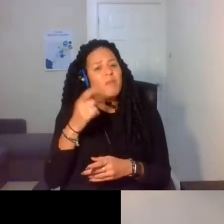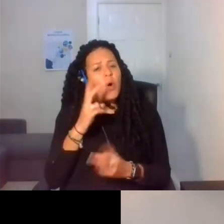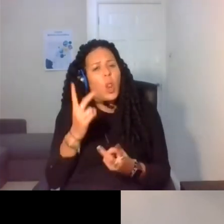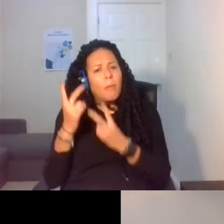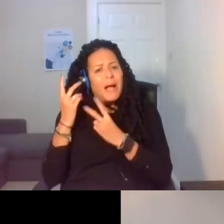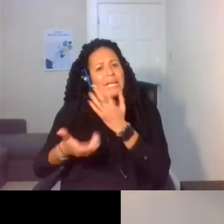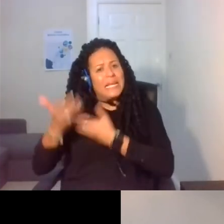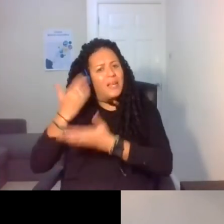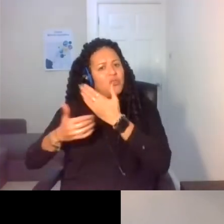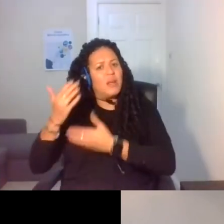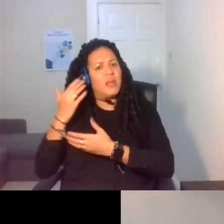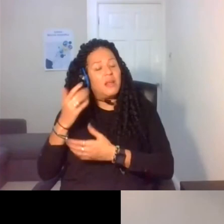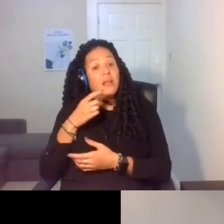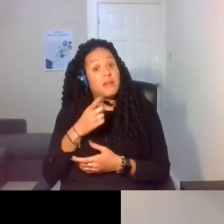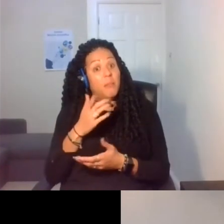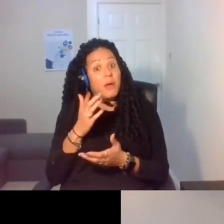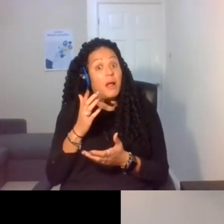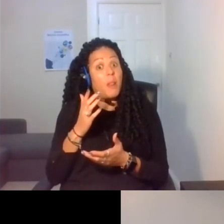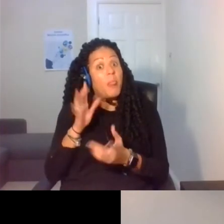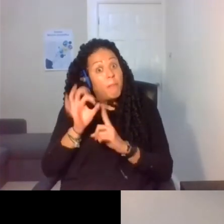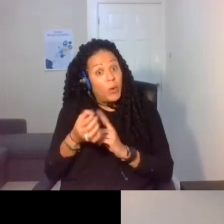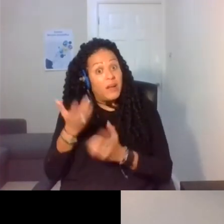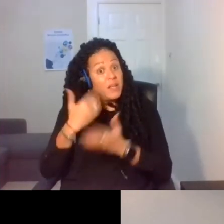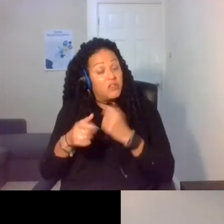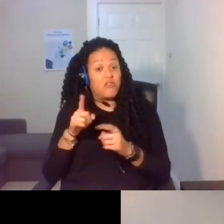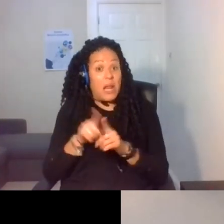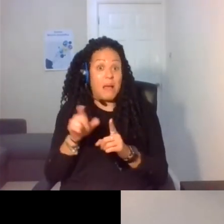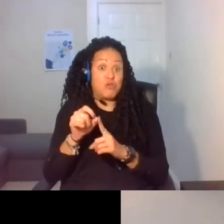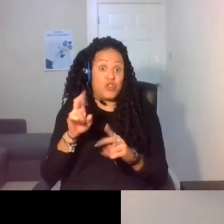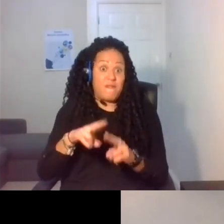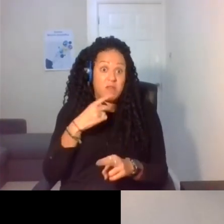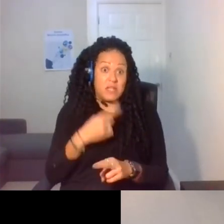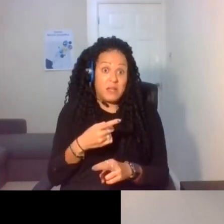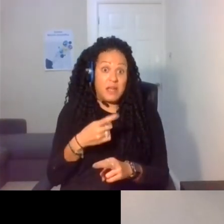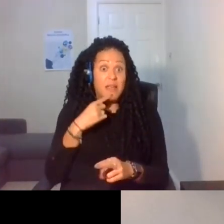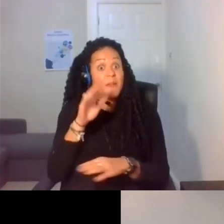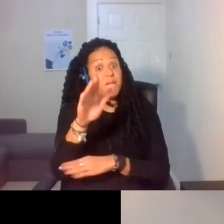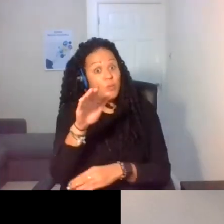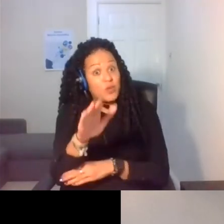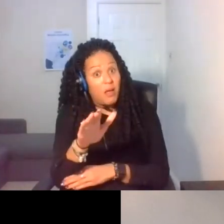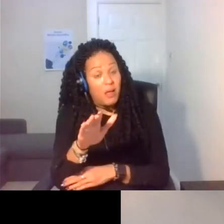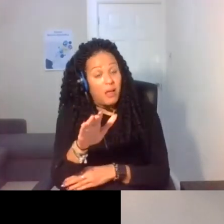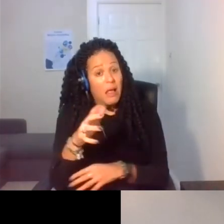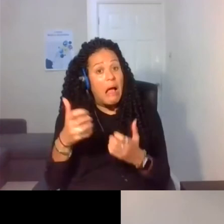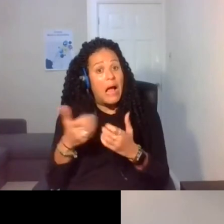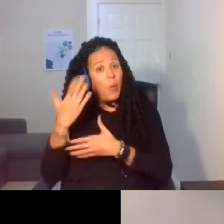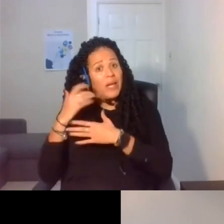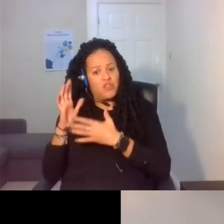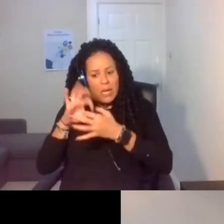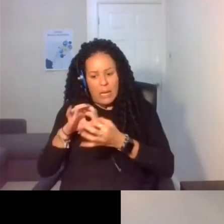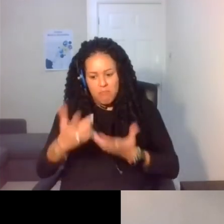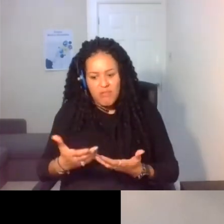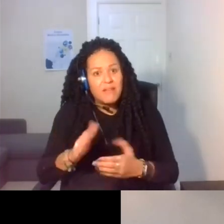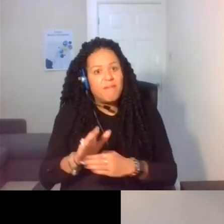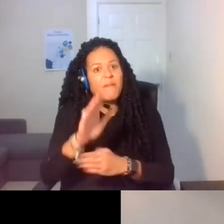Patricia was talking, but the point of history, as Patricia said, is the future. And this is where we look now